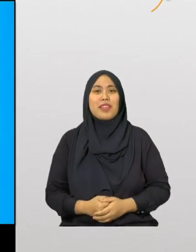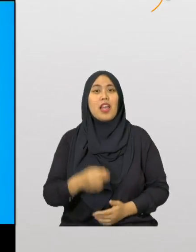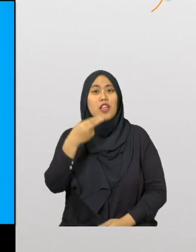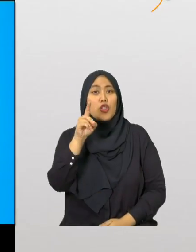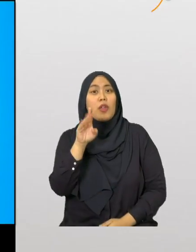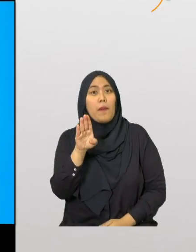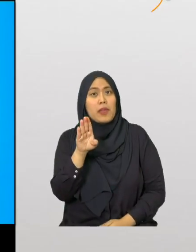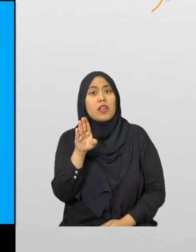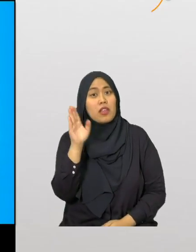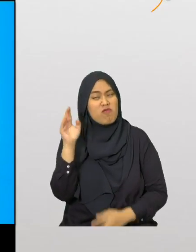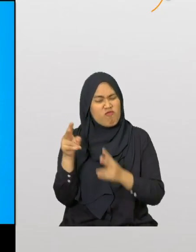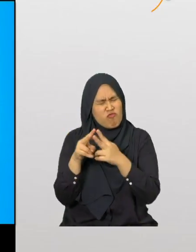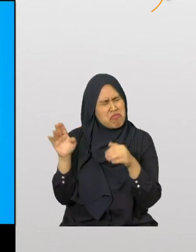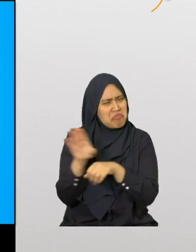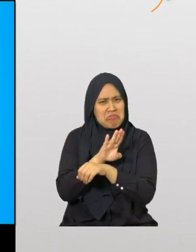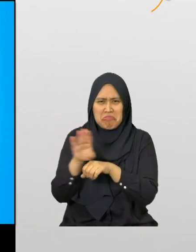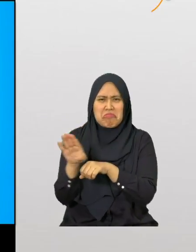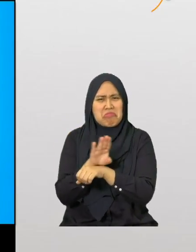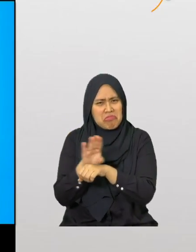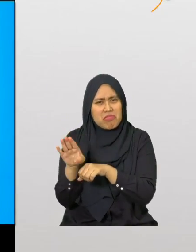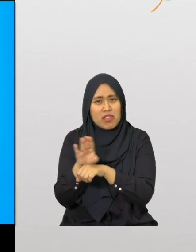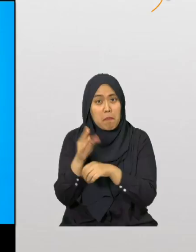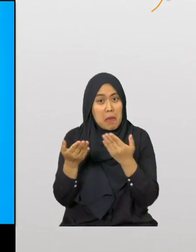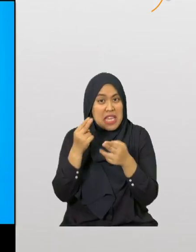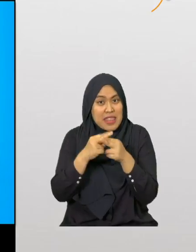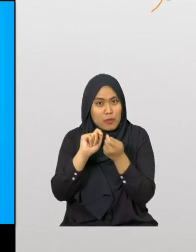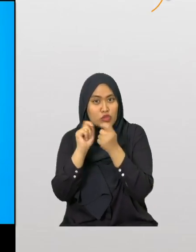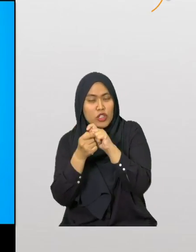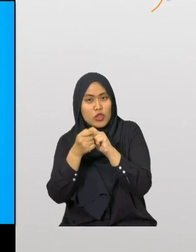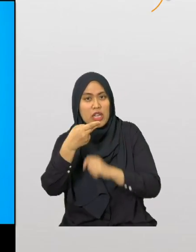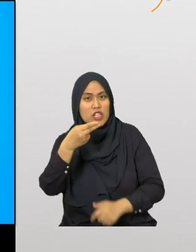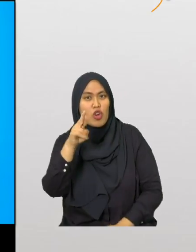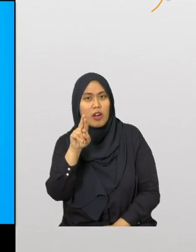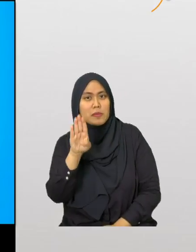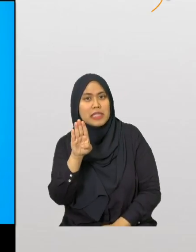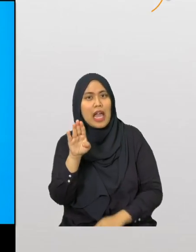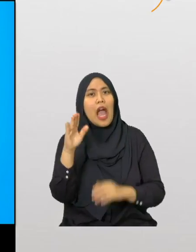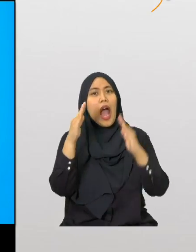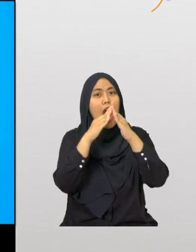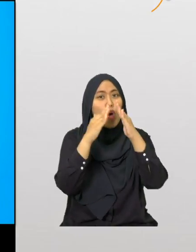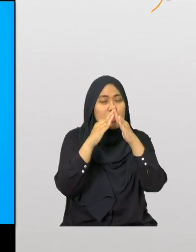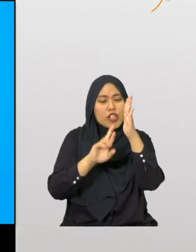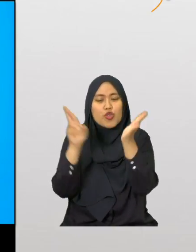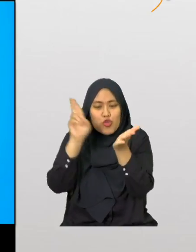HDB will be very busy. They may have to change their name to HRB, Housing Redevelopment Board.